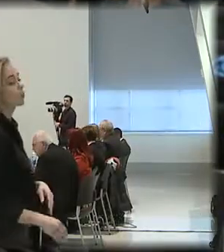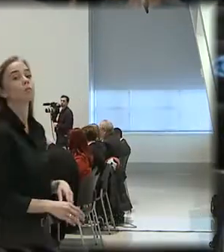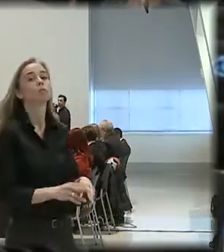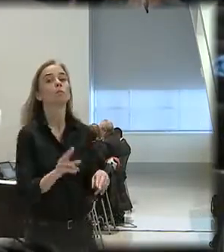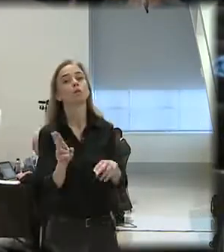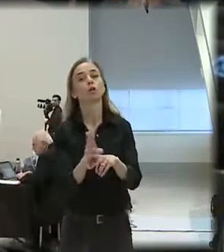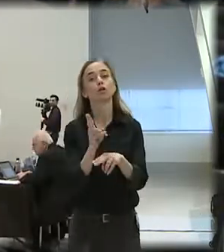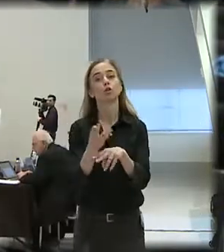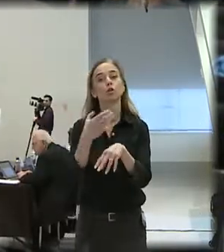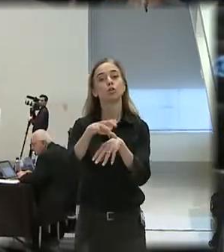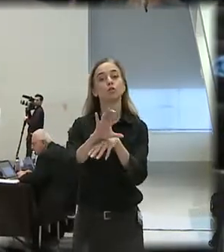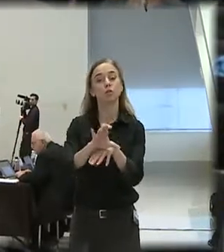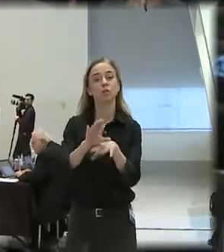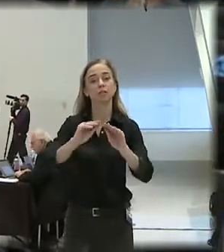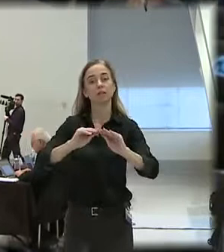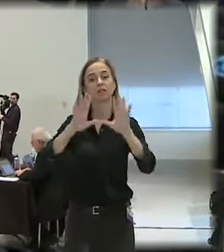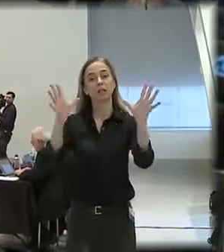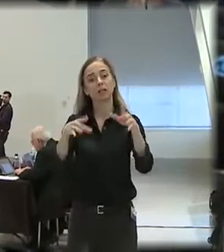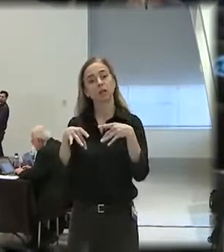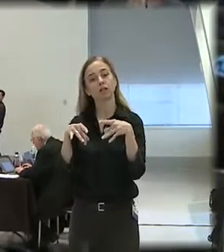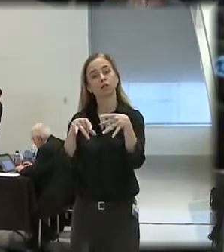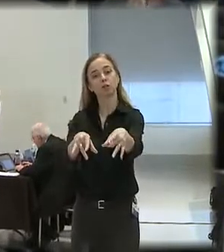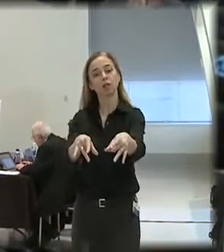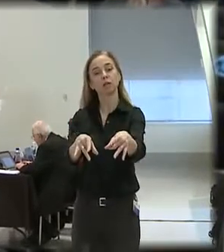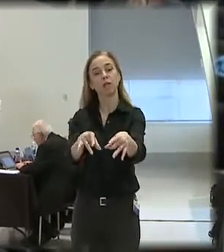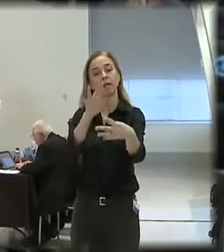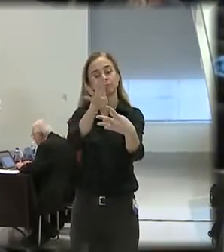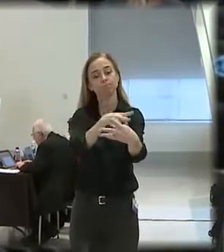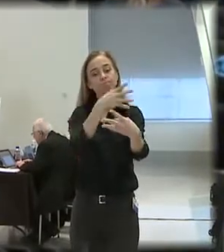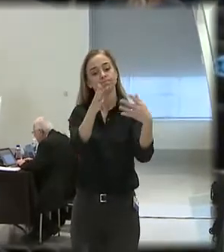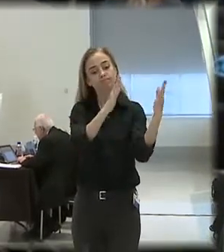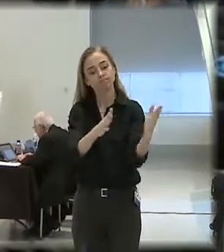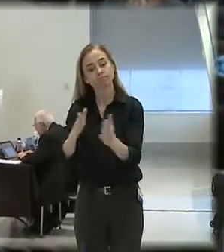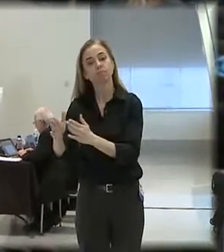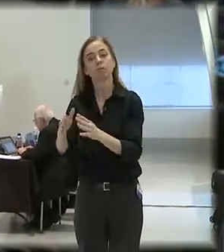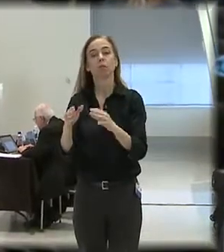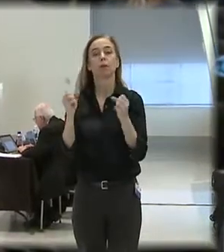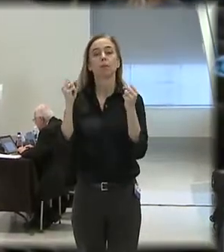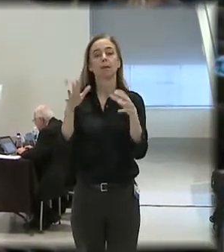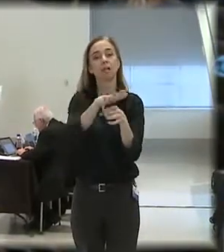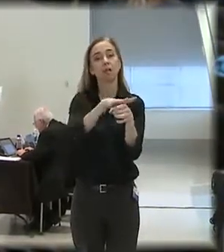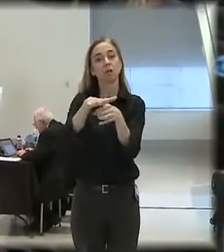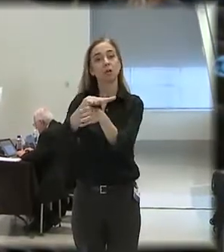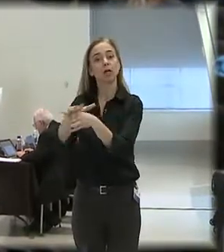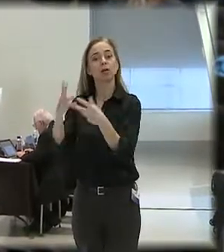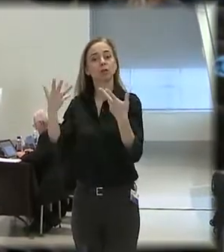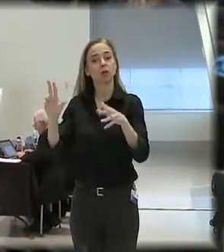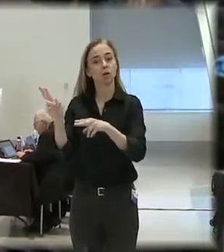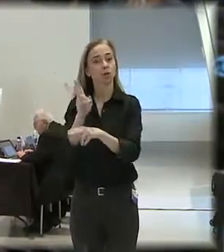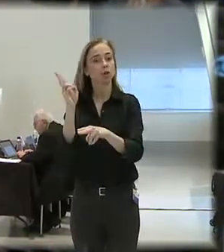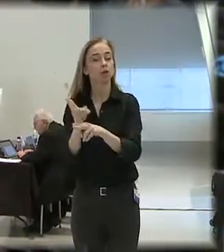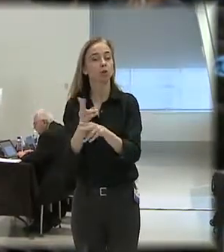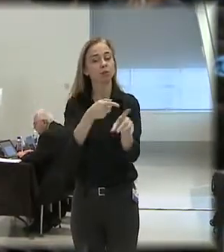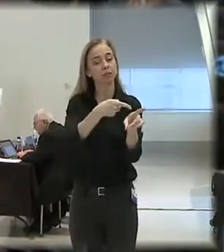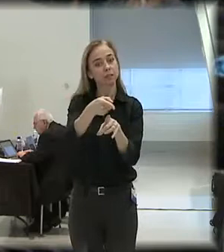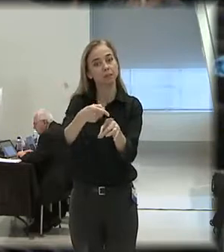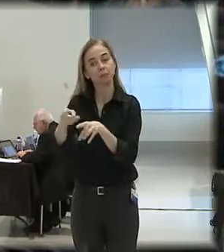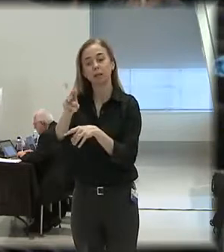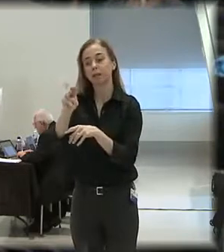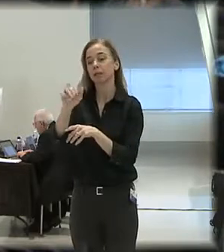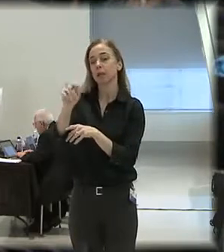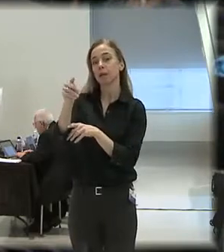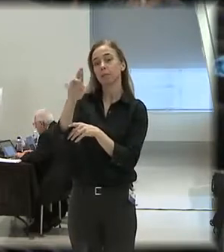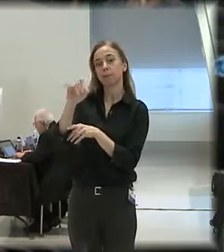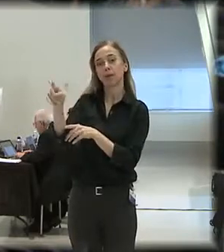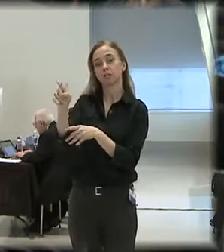and local police have clear and streamlined matrices. A number of localities already use discipline